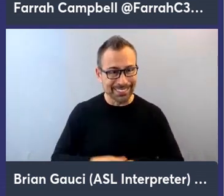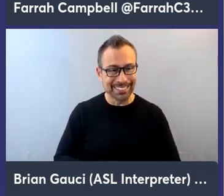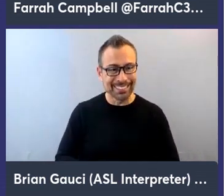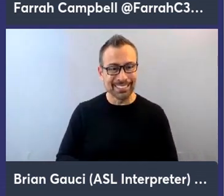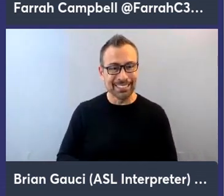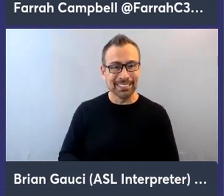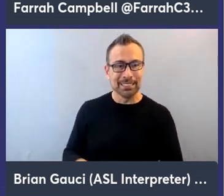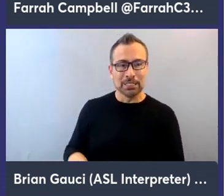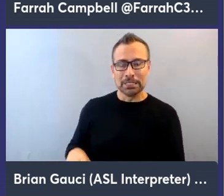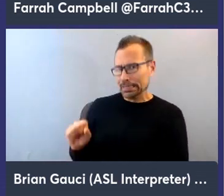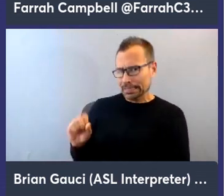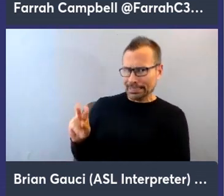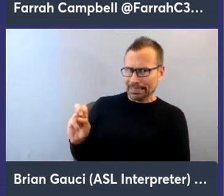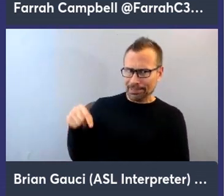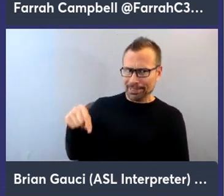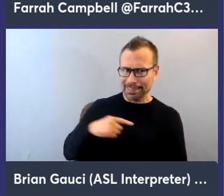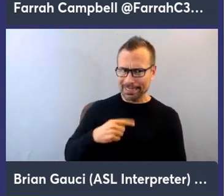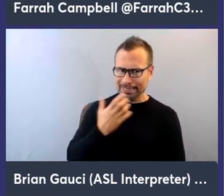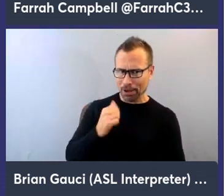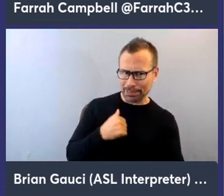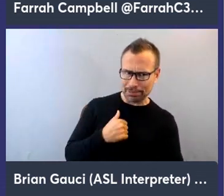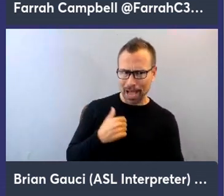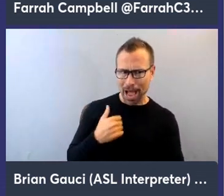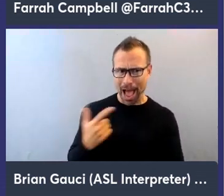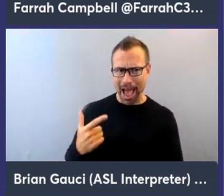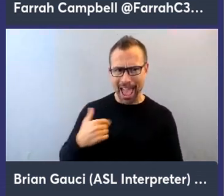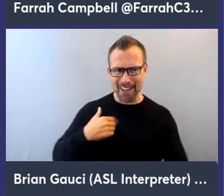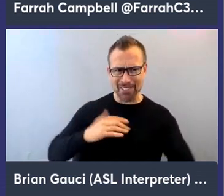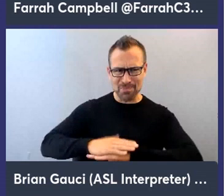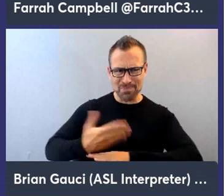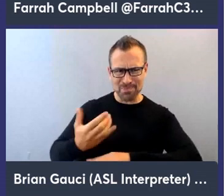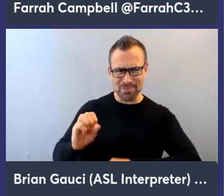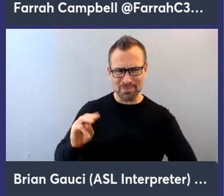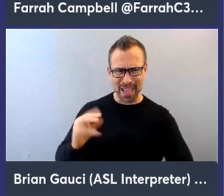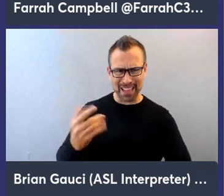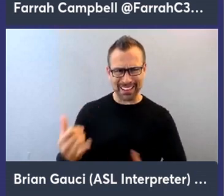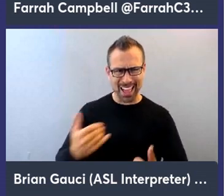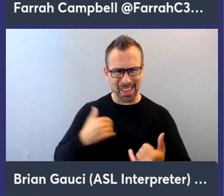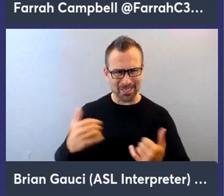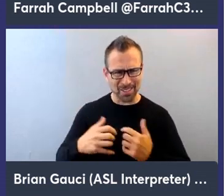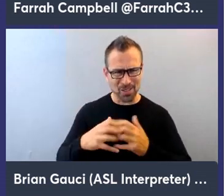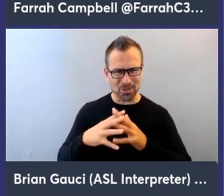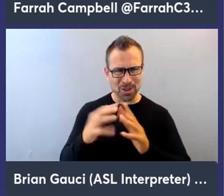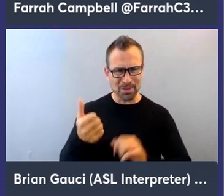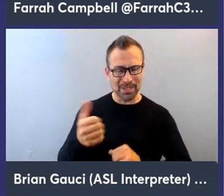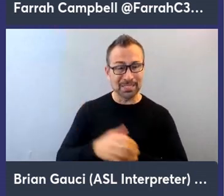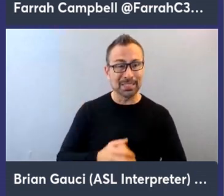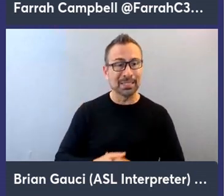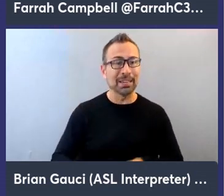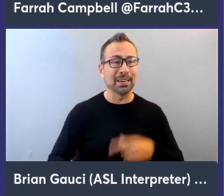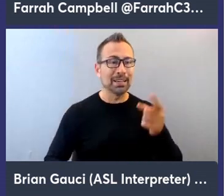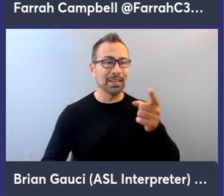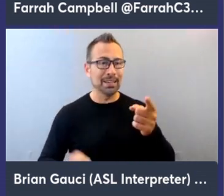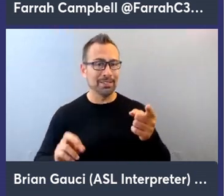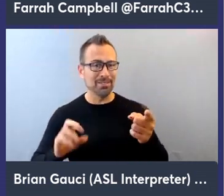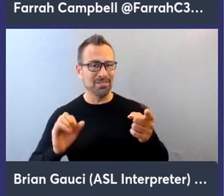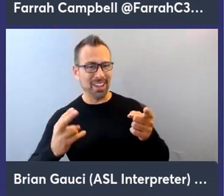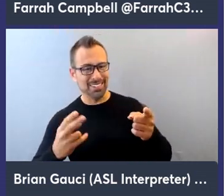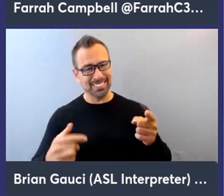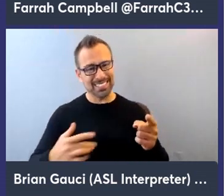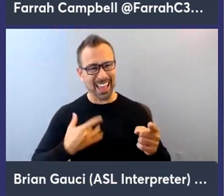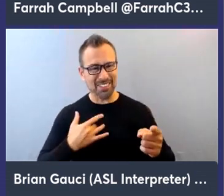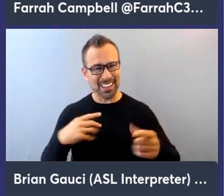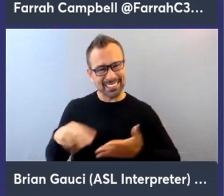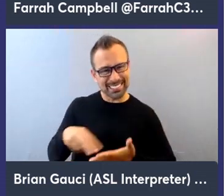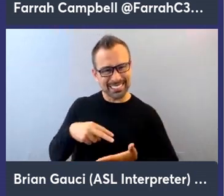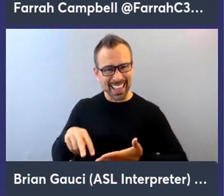one myself now, even though I'm sitting at one, and we're getting insert Lisa dancing meme. So I imagine that people are